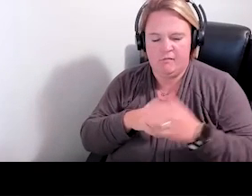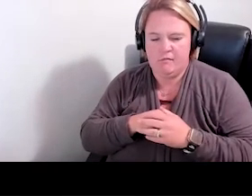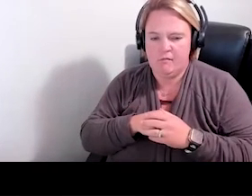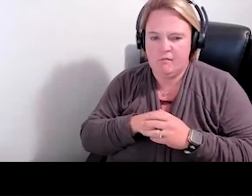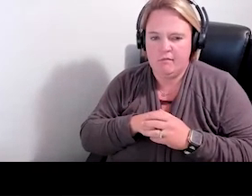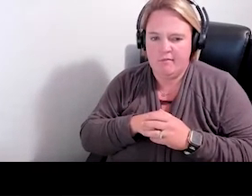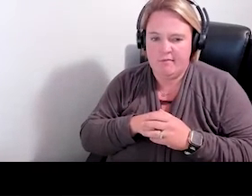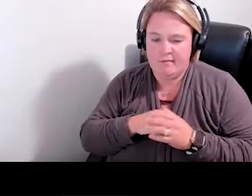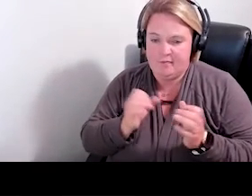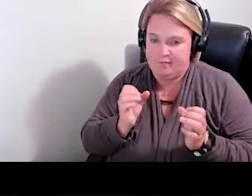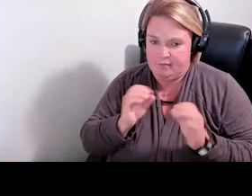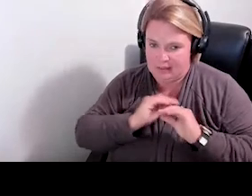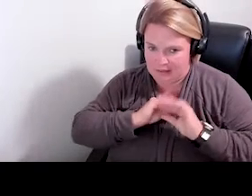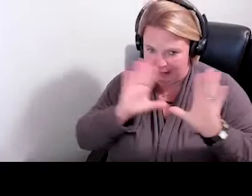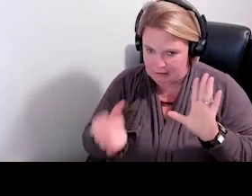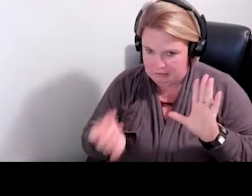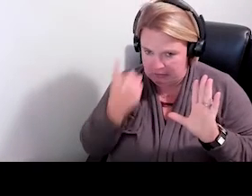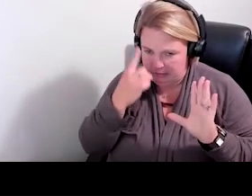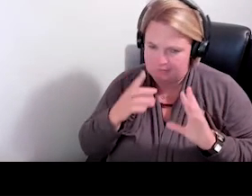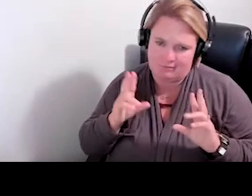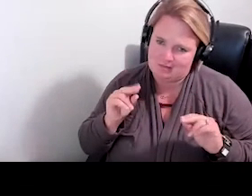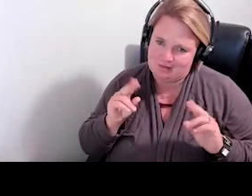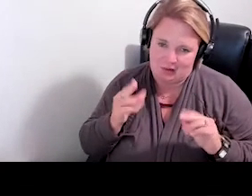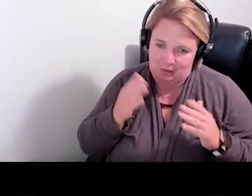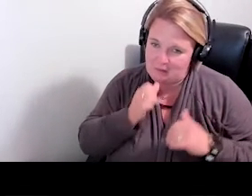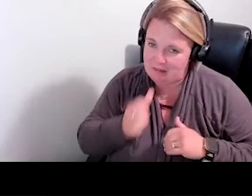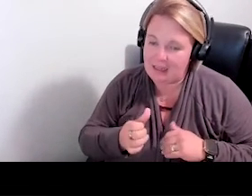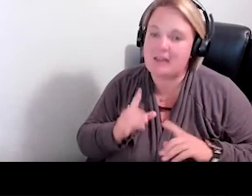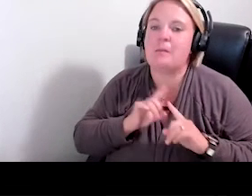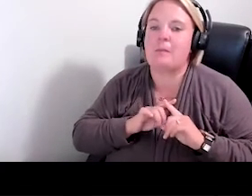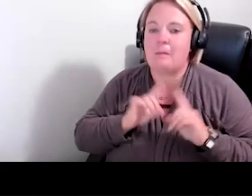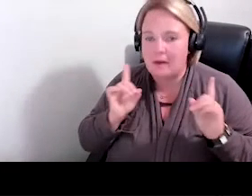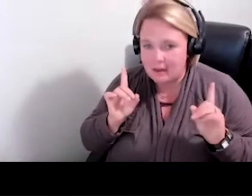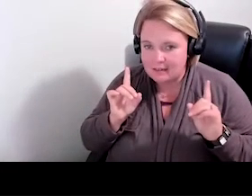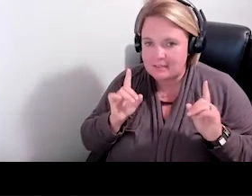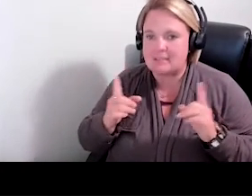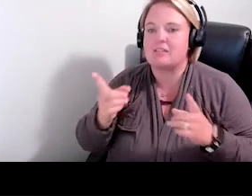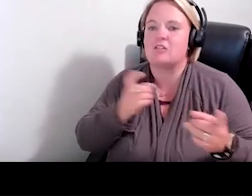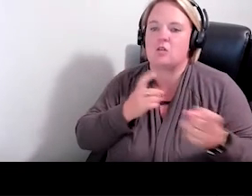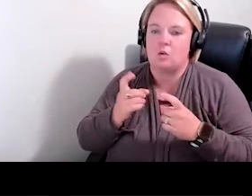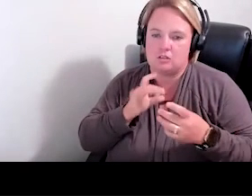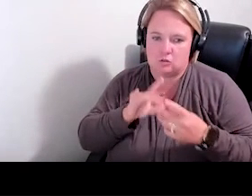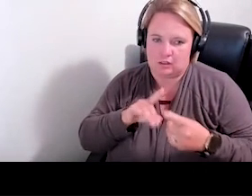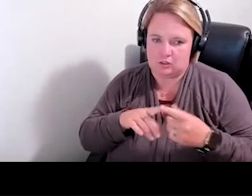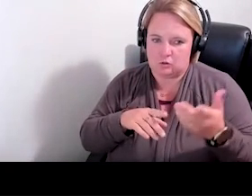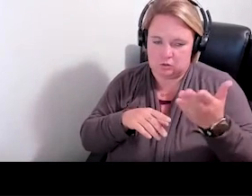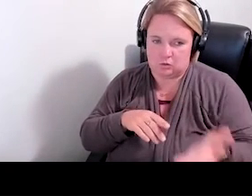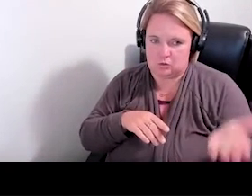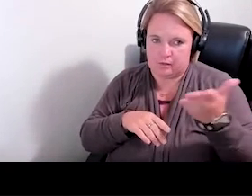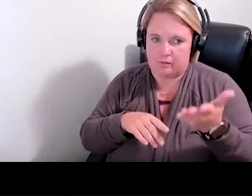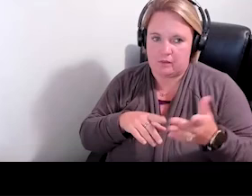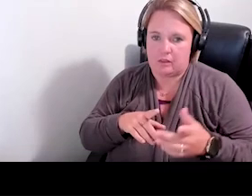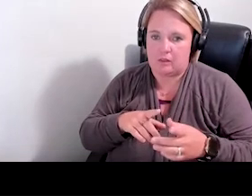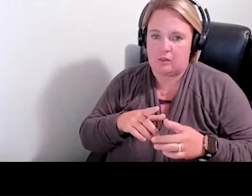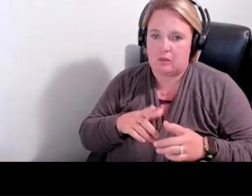Probably don't make 100% sense. But with that said, do you have any questions regarding our rapid